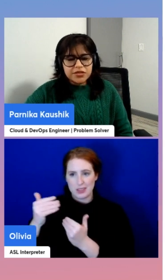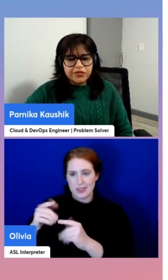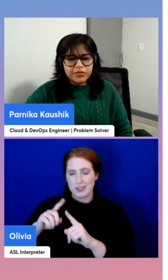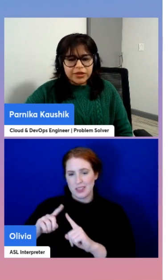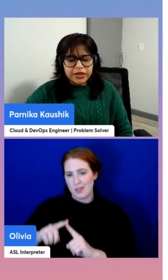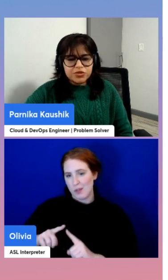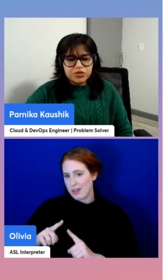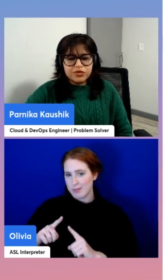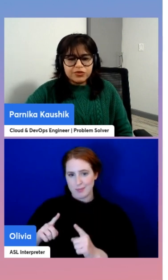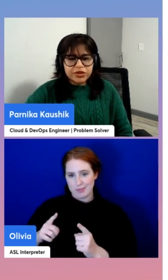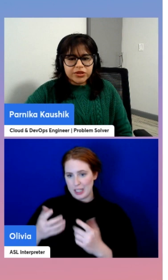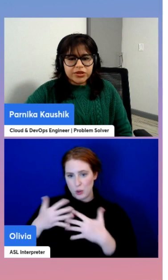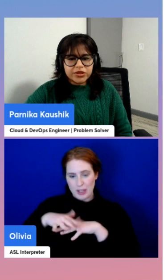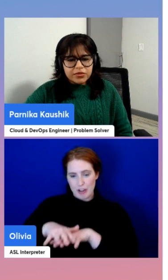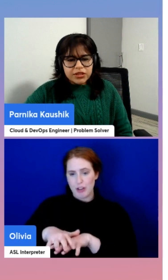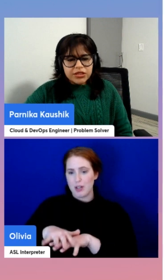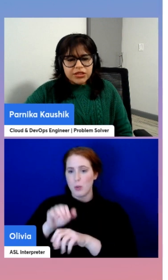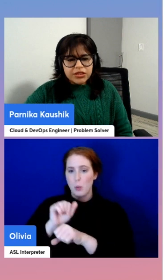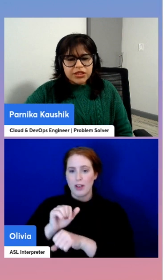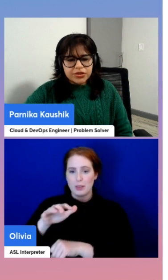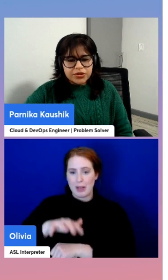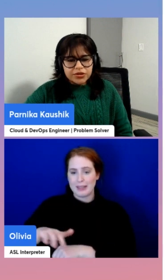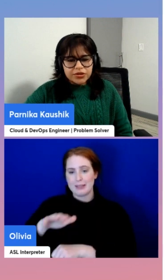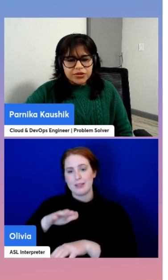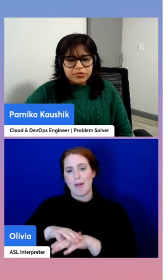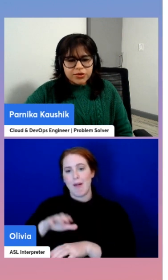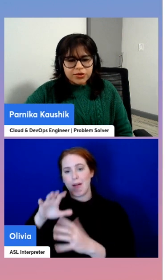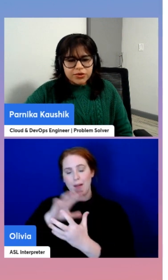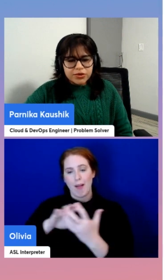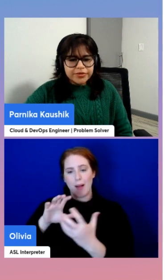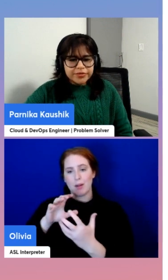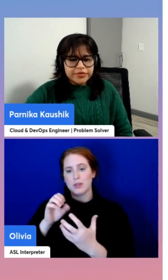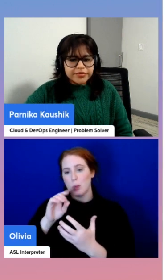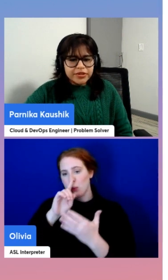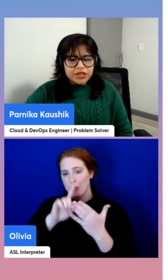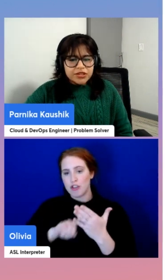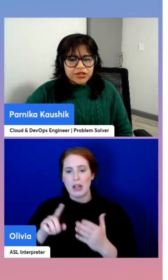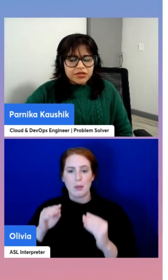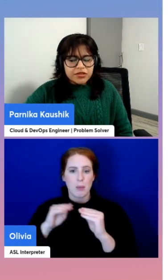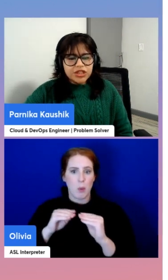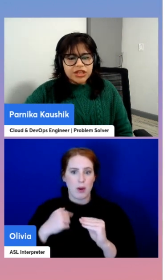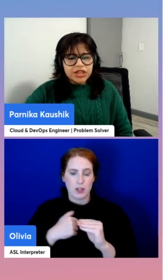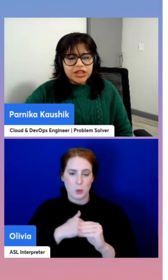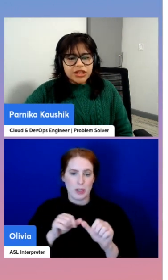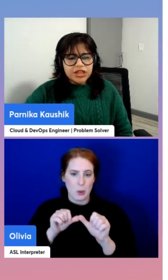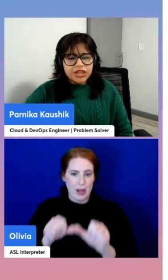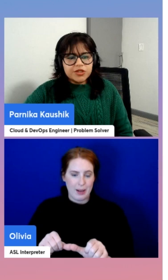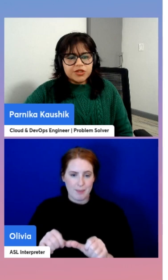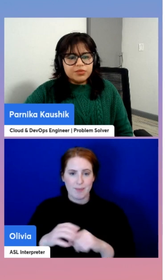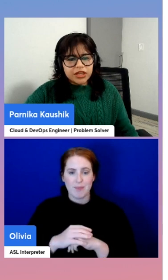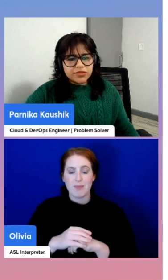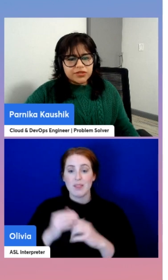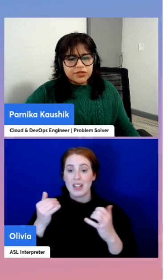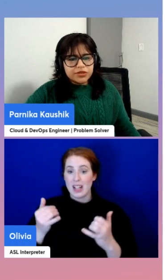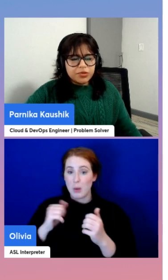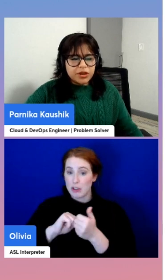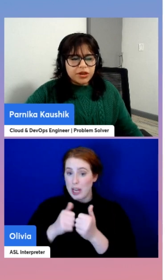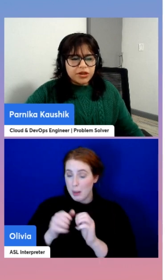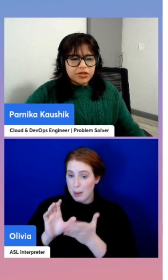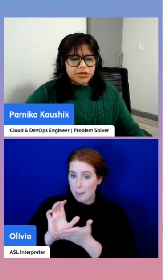workspaces in Terraform Cloud and so on and so forth. We'll take a look into that as we proceed. So now that the change has been pushed, I've got these